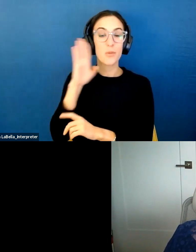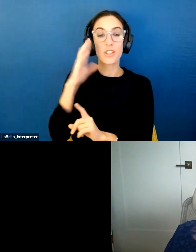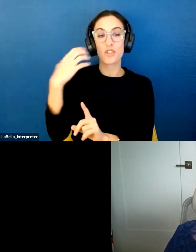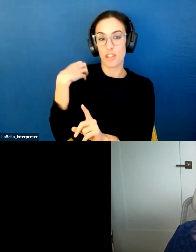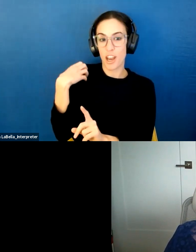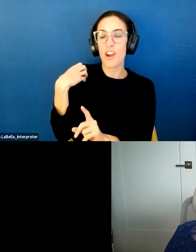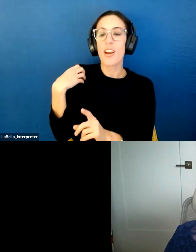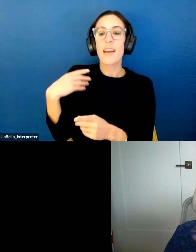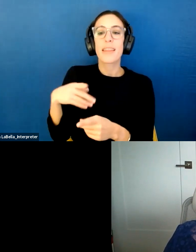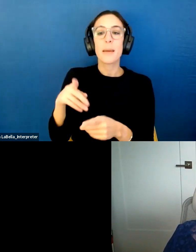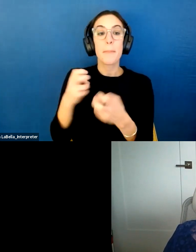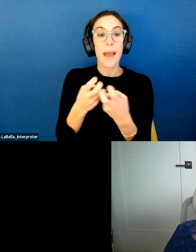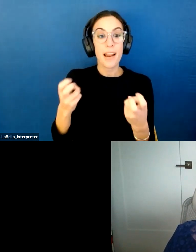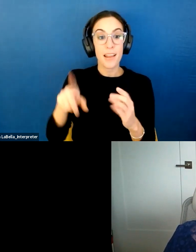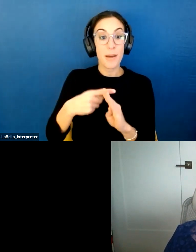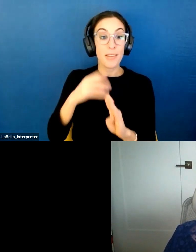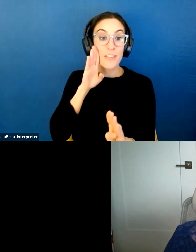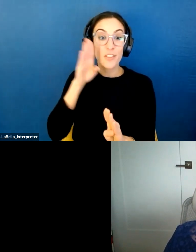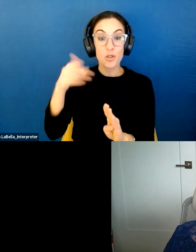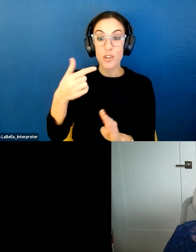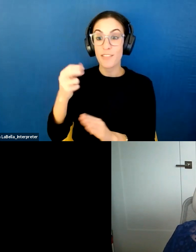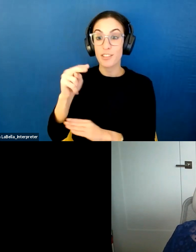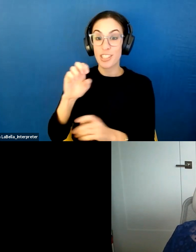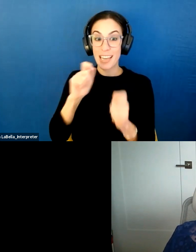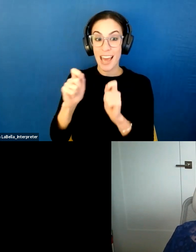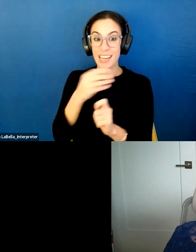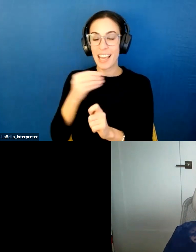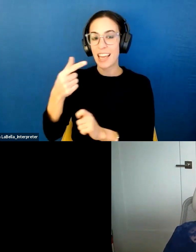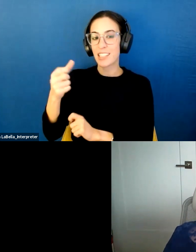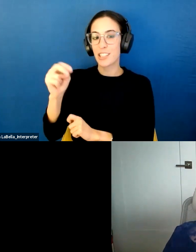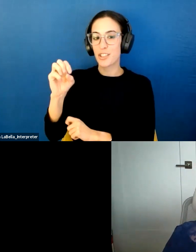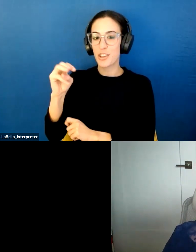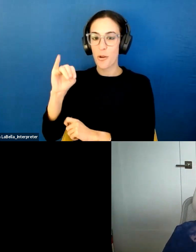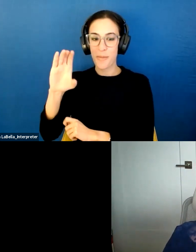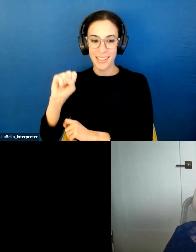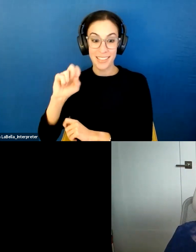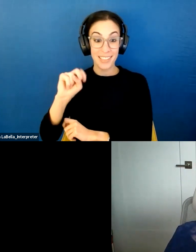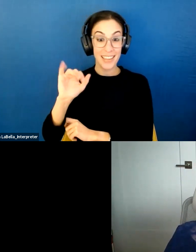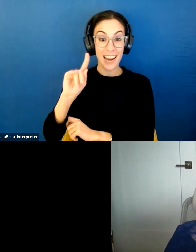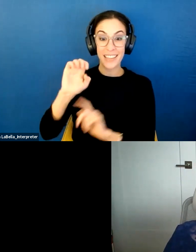future of gene editing and genomics. Natalie, the floor is yours. Thank you very much.